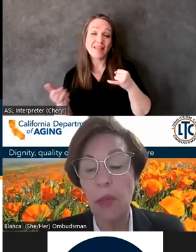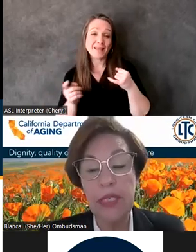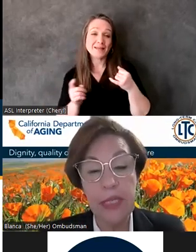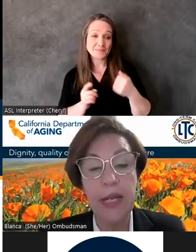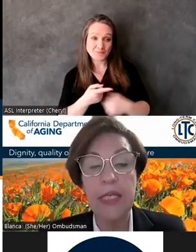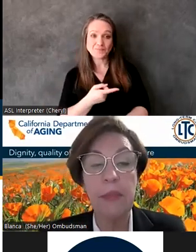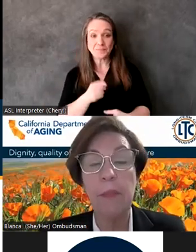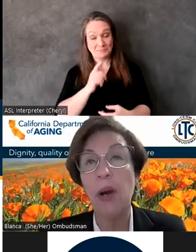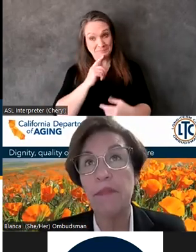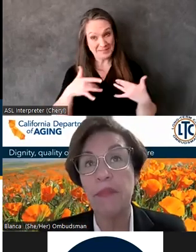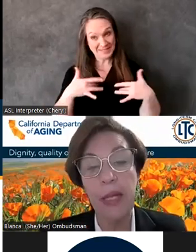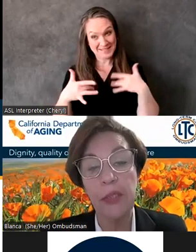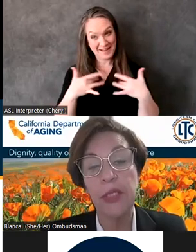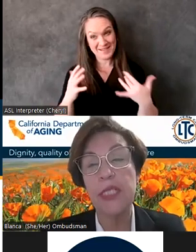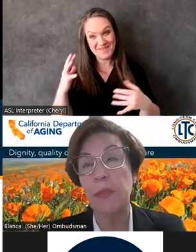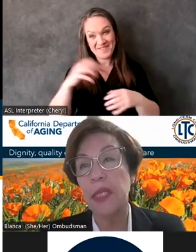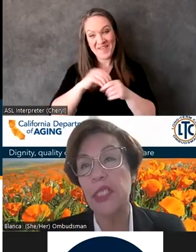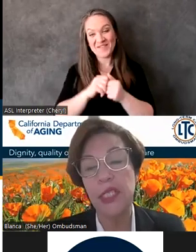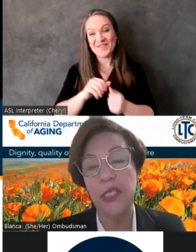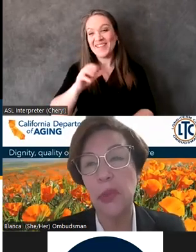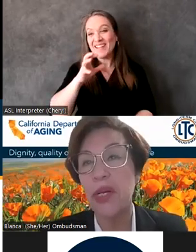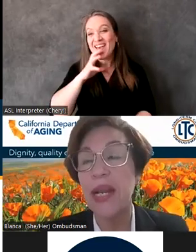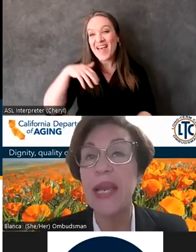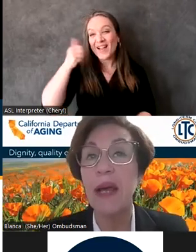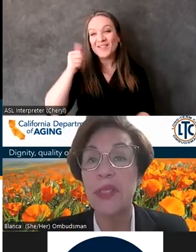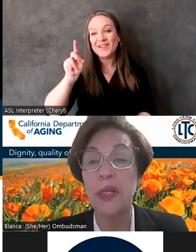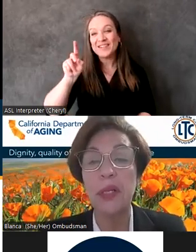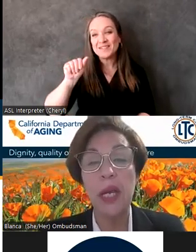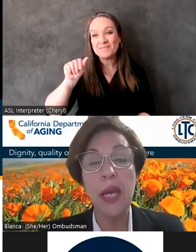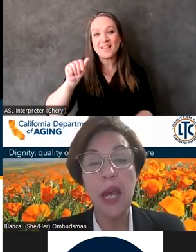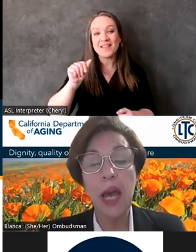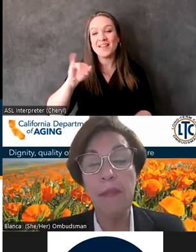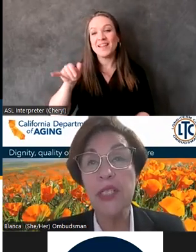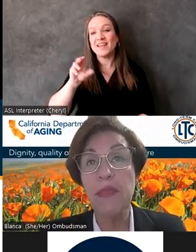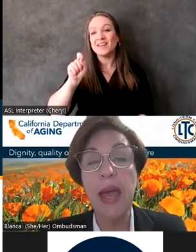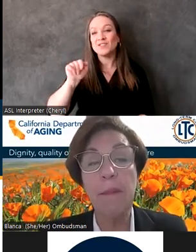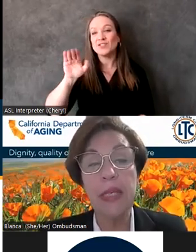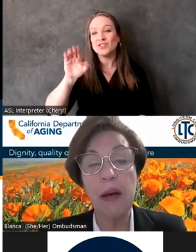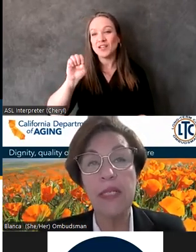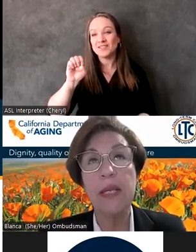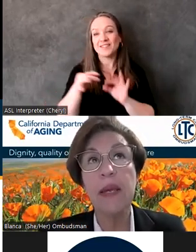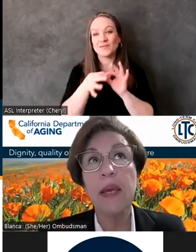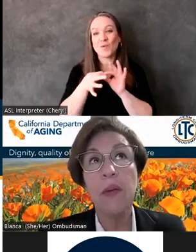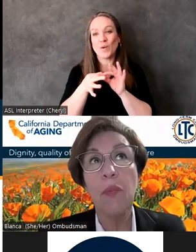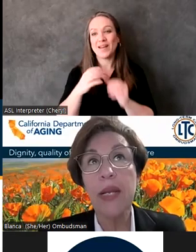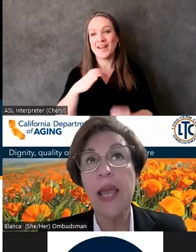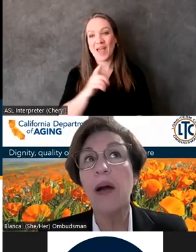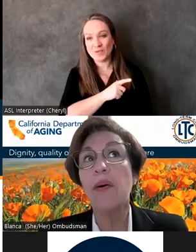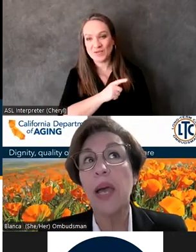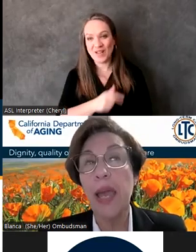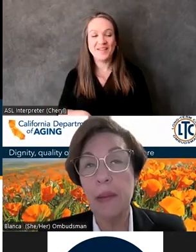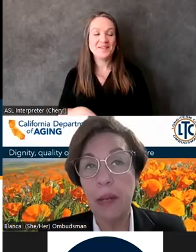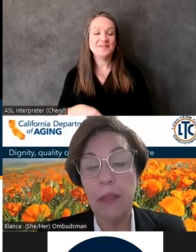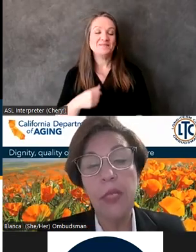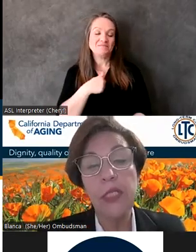really exciting to be part of the Elder and Disability Justice Coordinating Council. I mentioned that because right